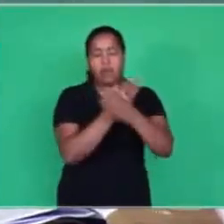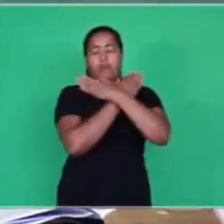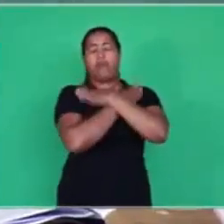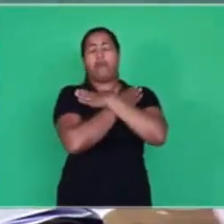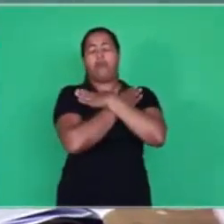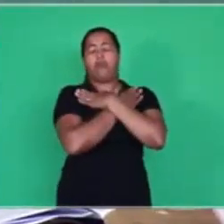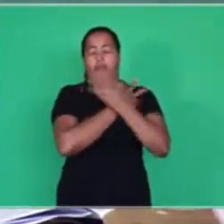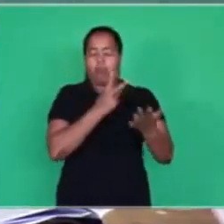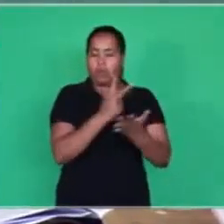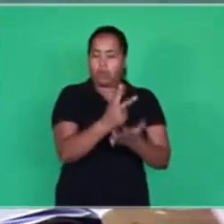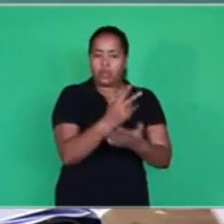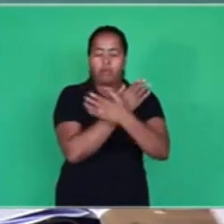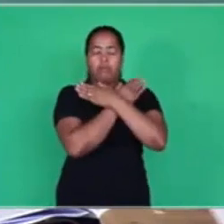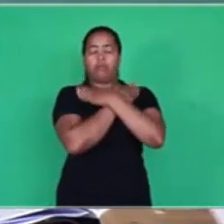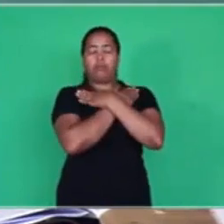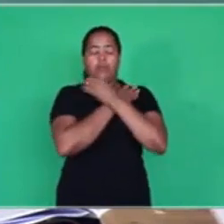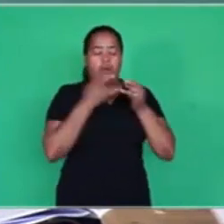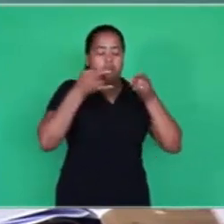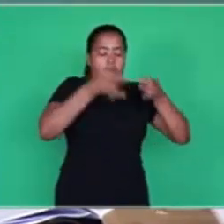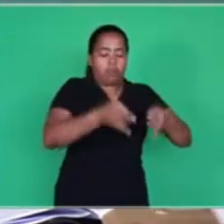will be hit by this plague.